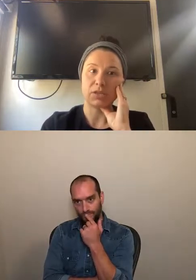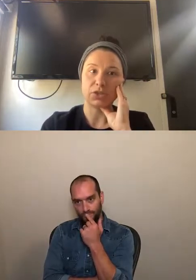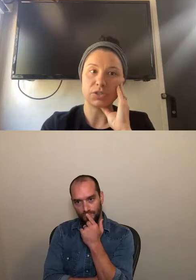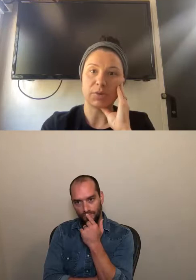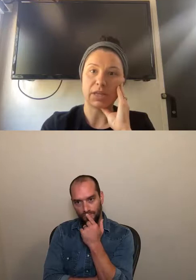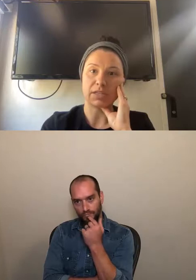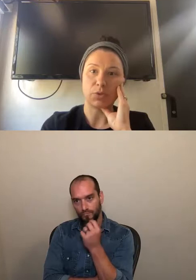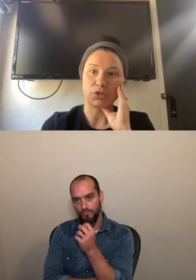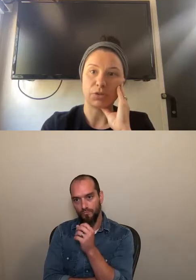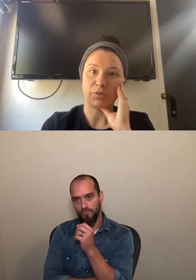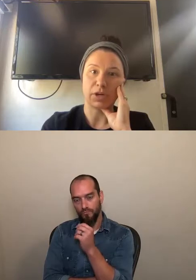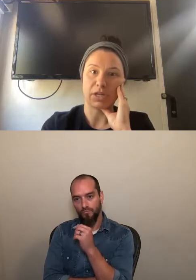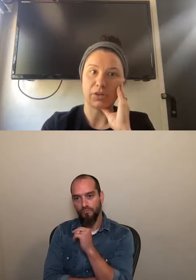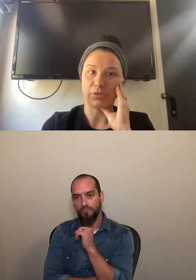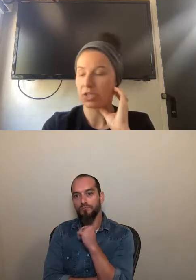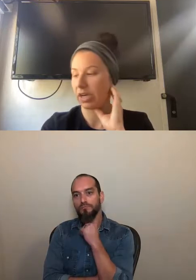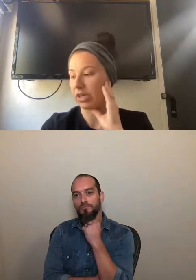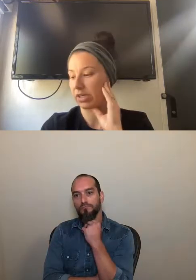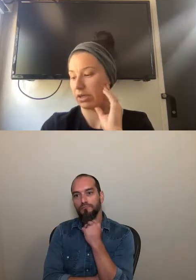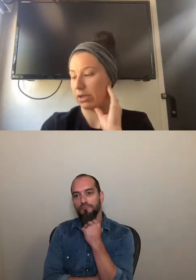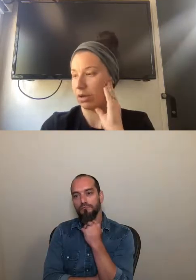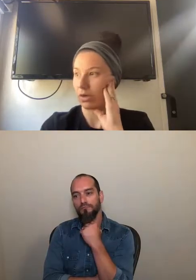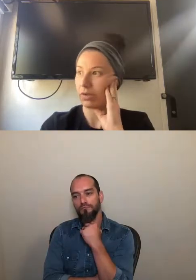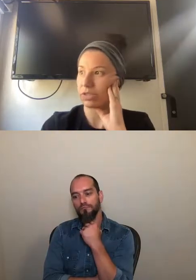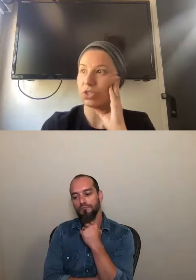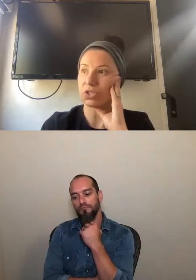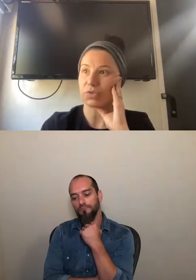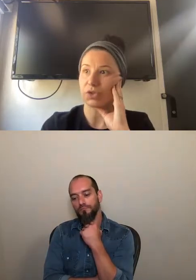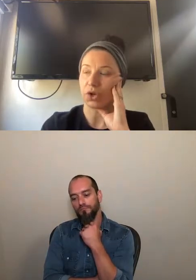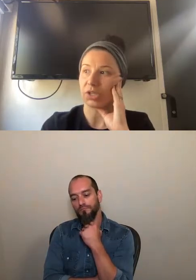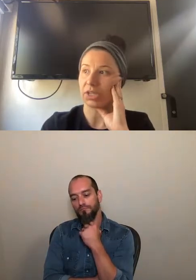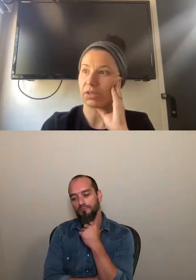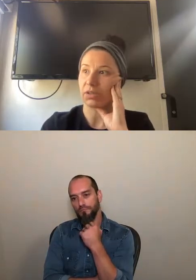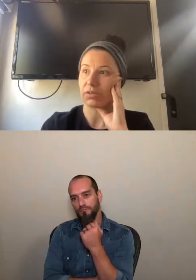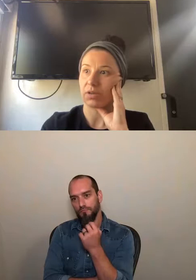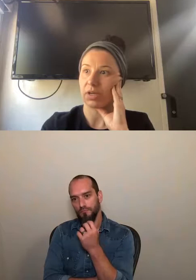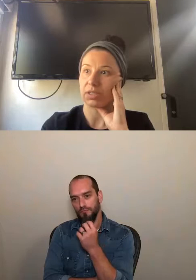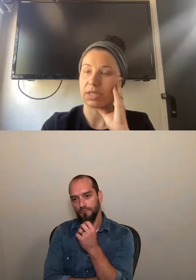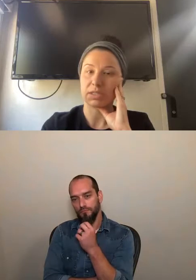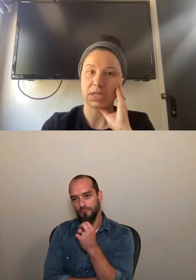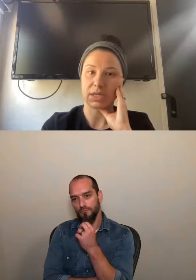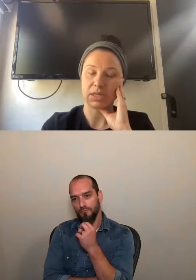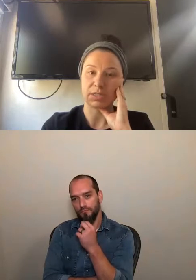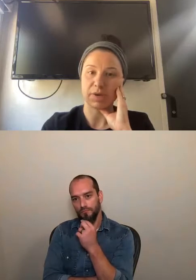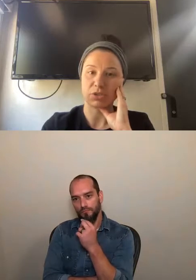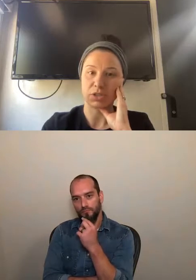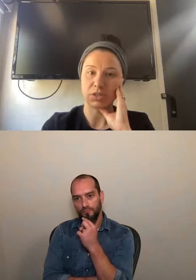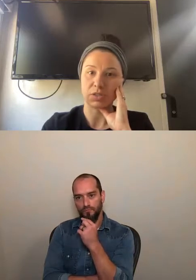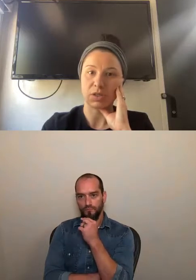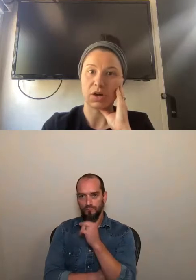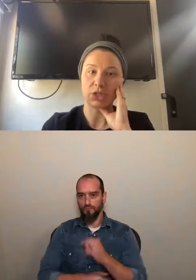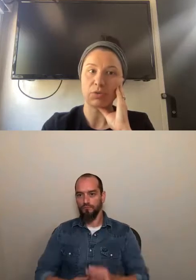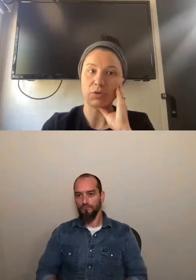And just my last question before I hand it over to Eric. Since you've started testing and